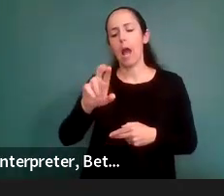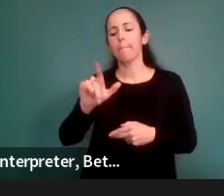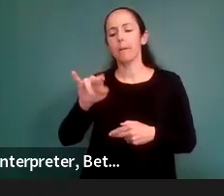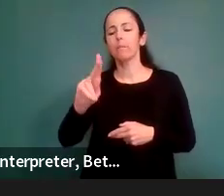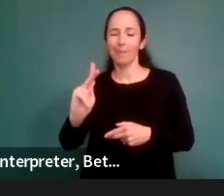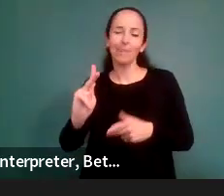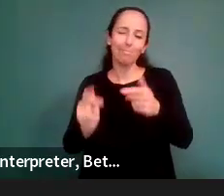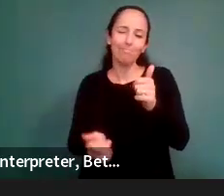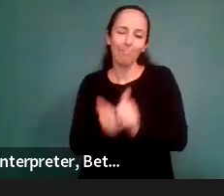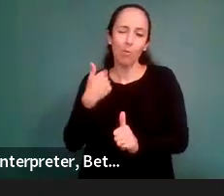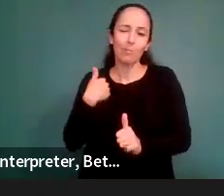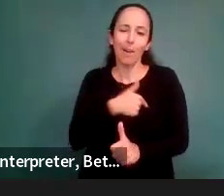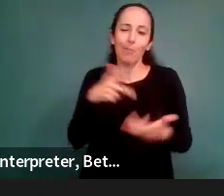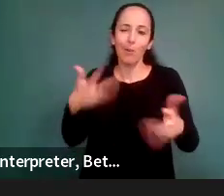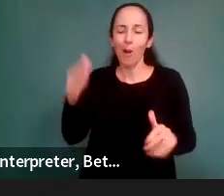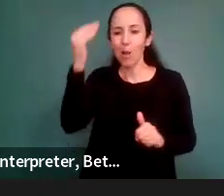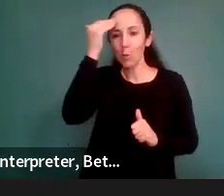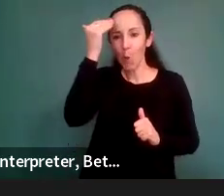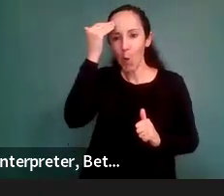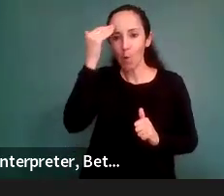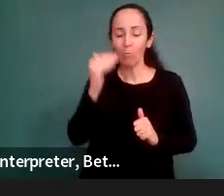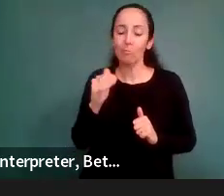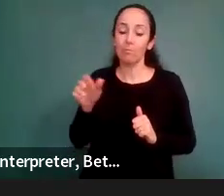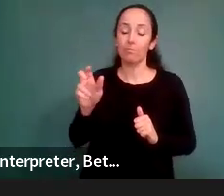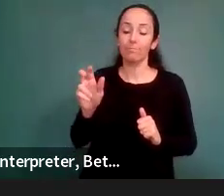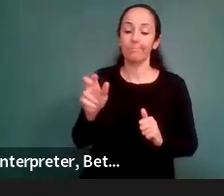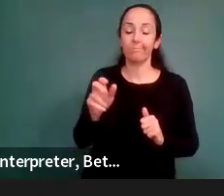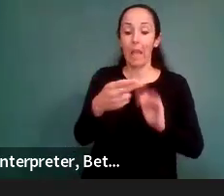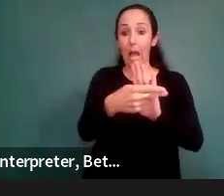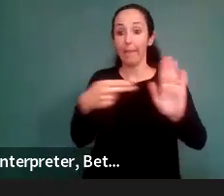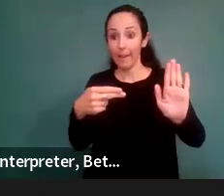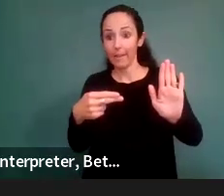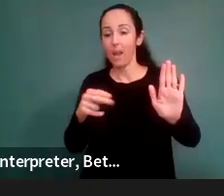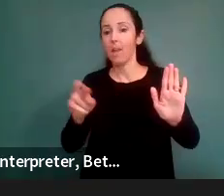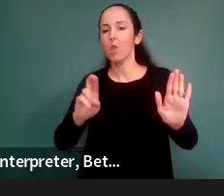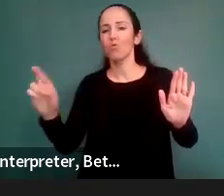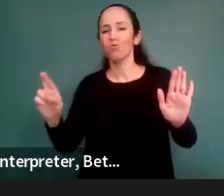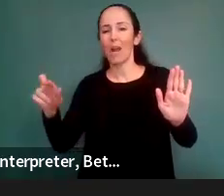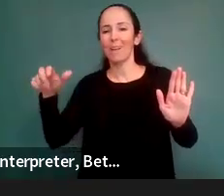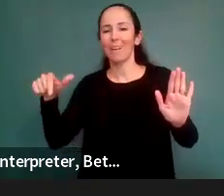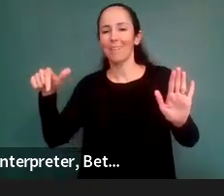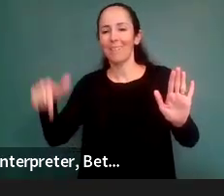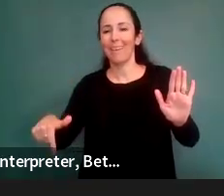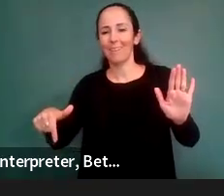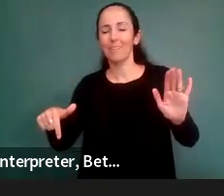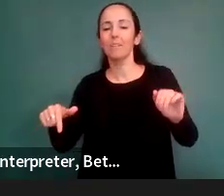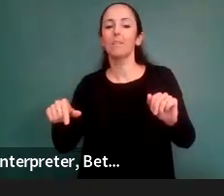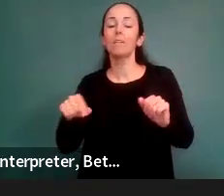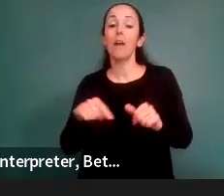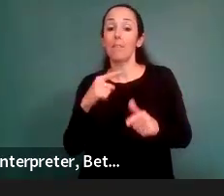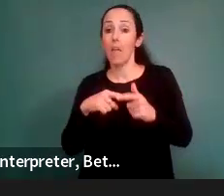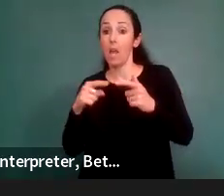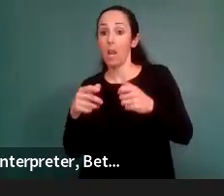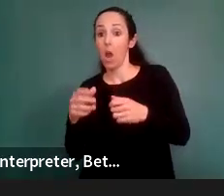hyperlink. You would highlight it and then right click on that, and then one of the options will be to add